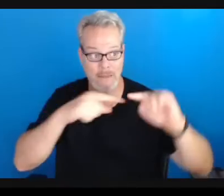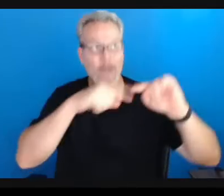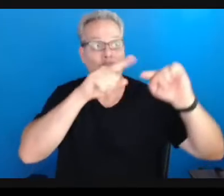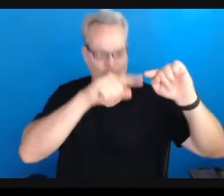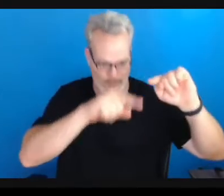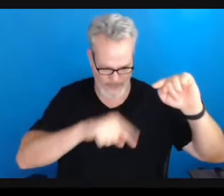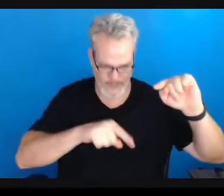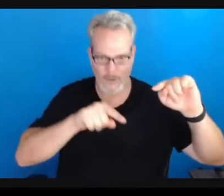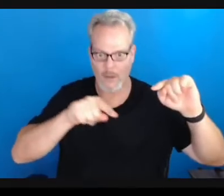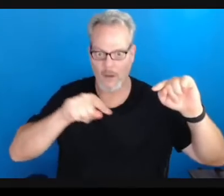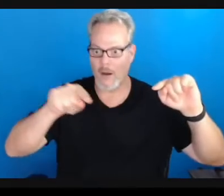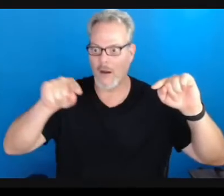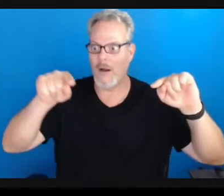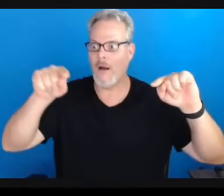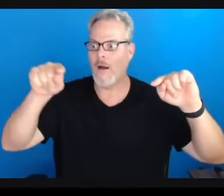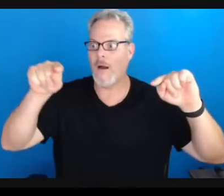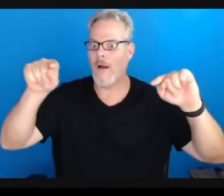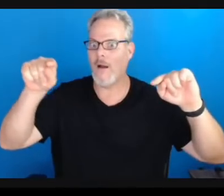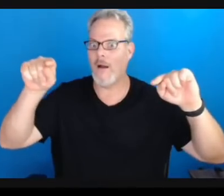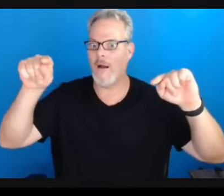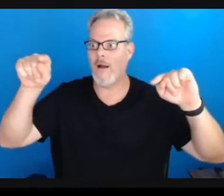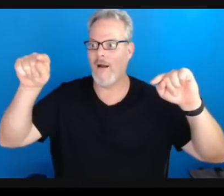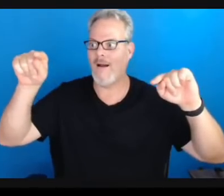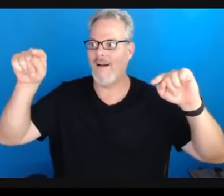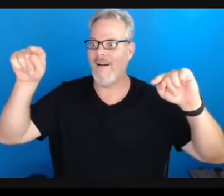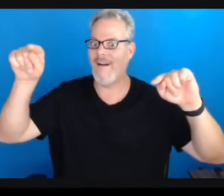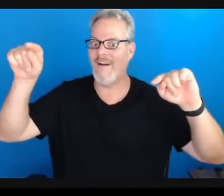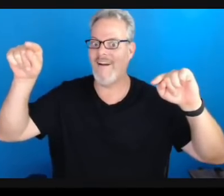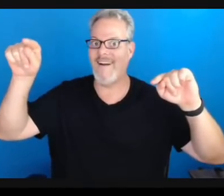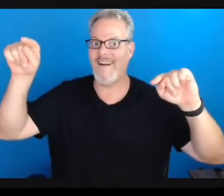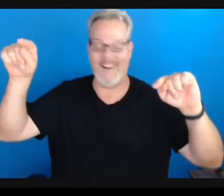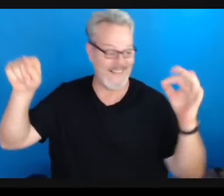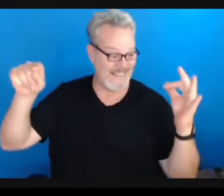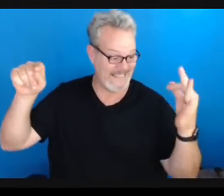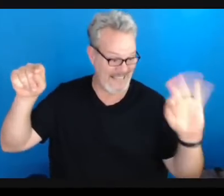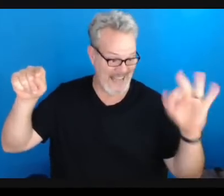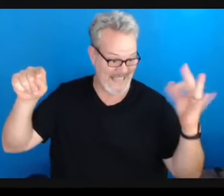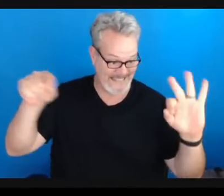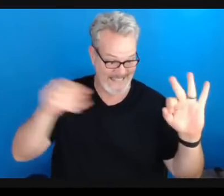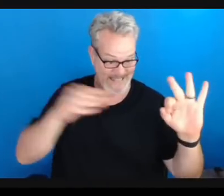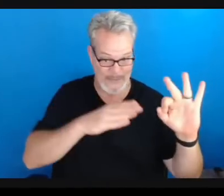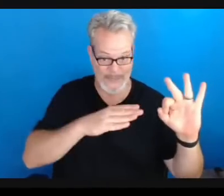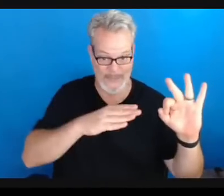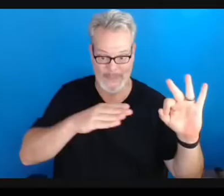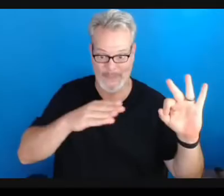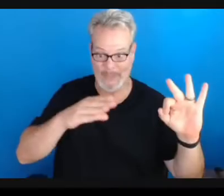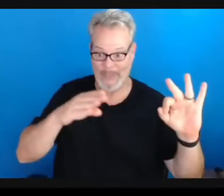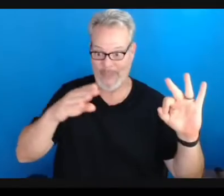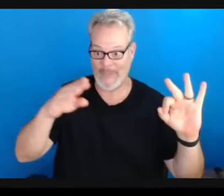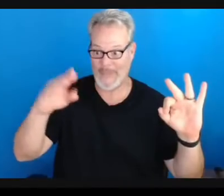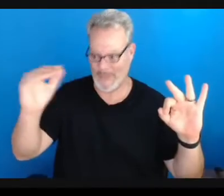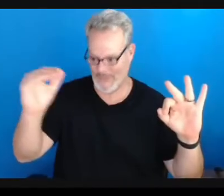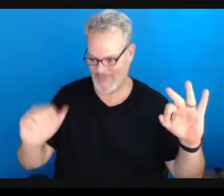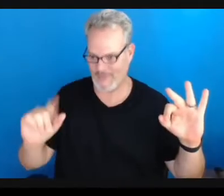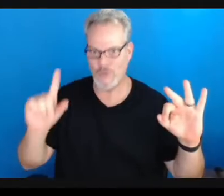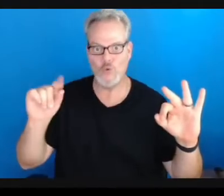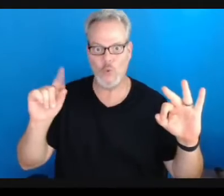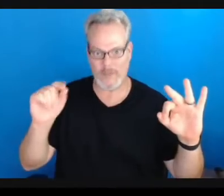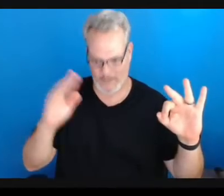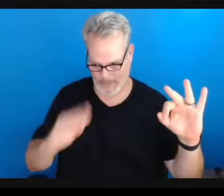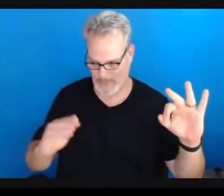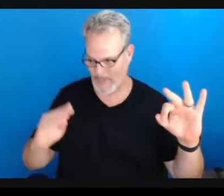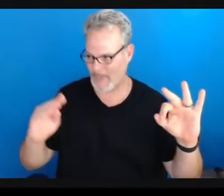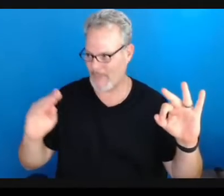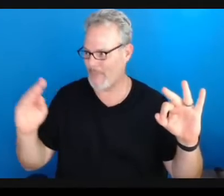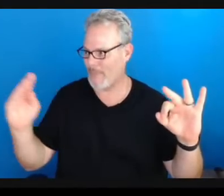the deflation from episode 19 and the recovery in between, and deflation from episode 20 and a recovery we've had since